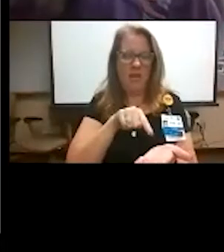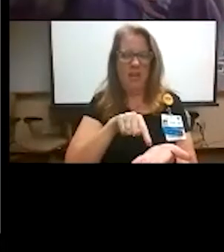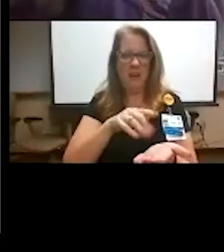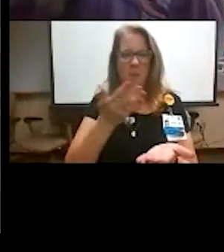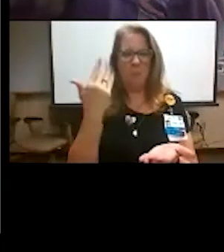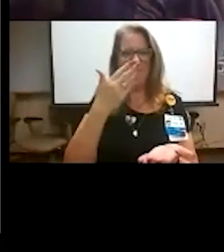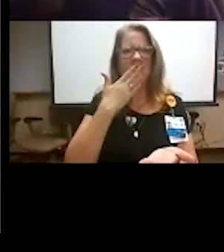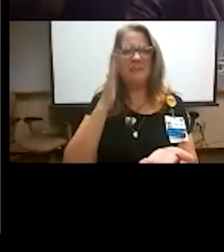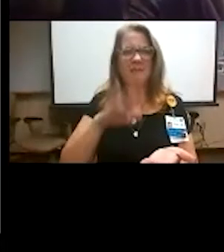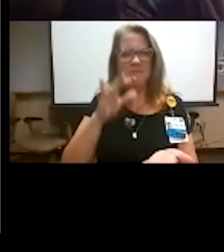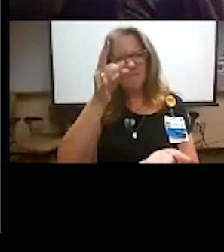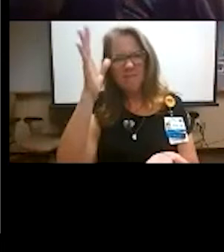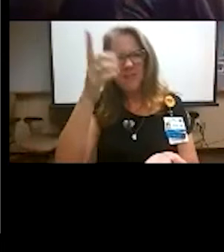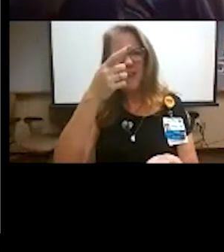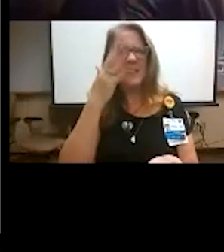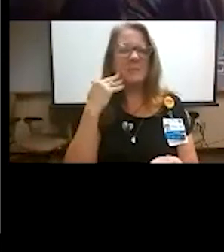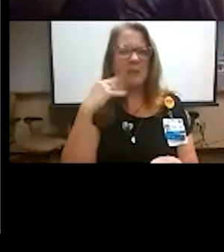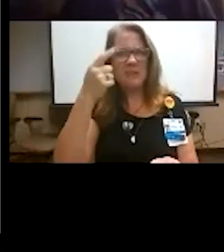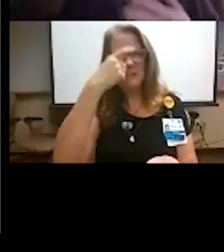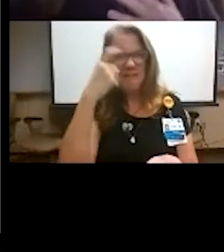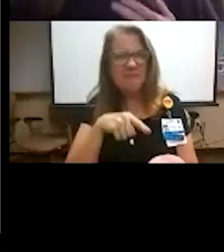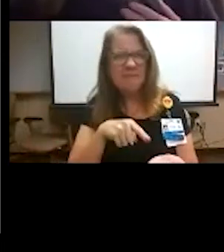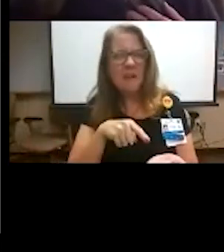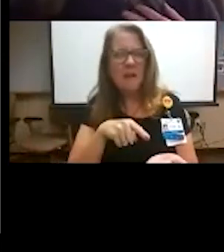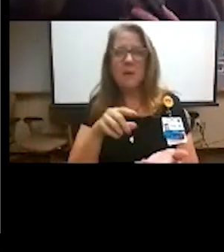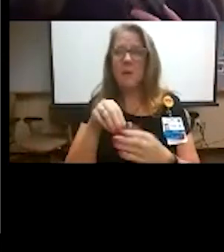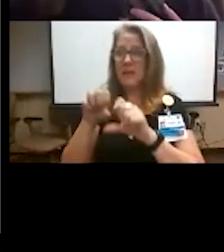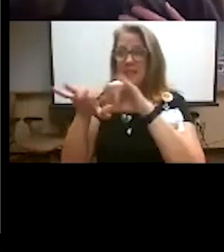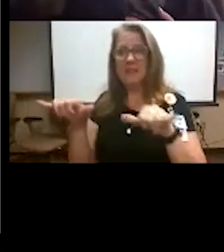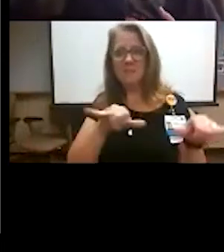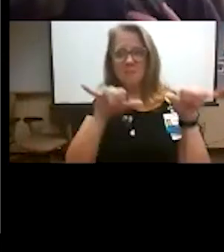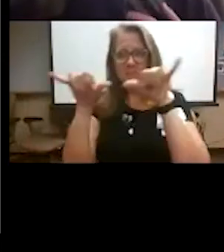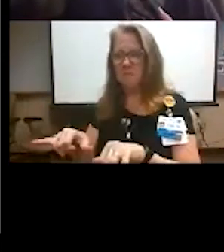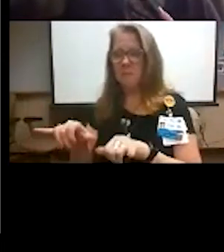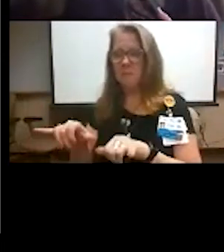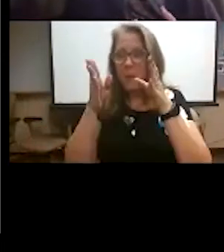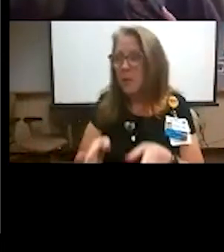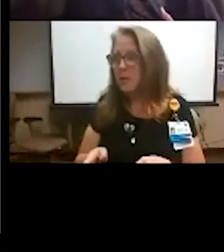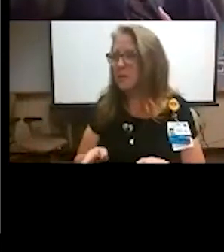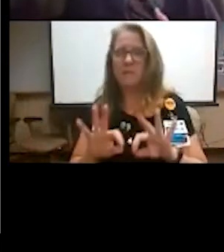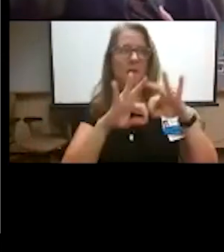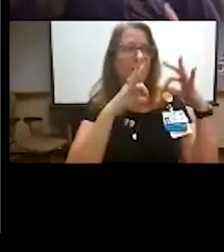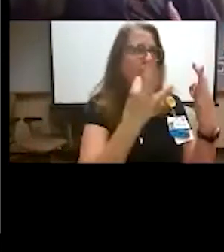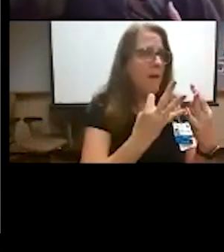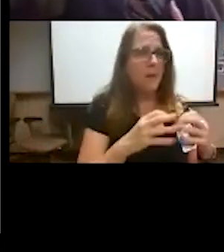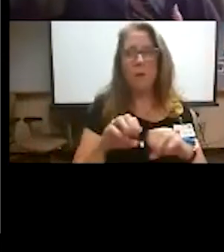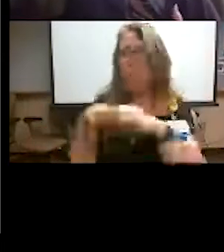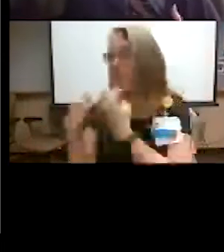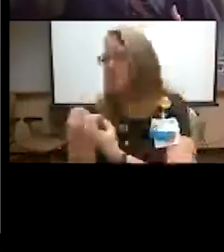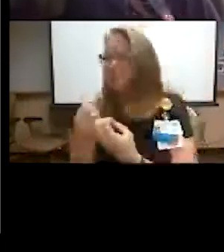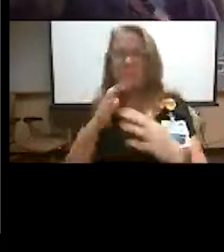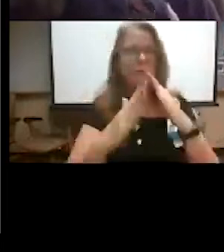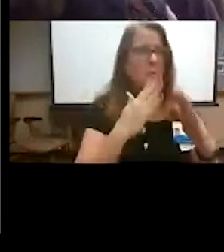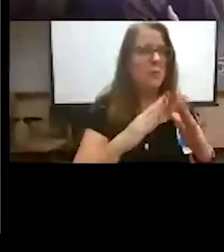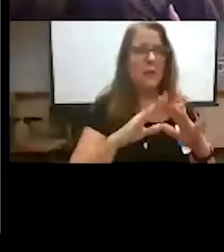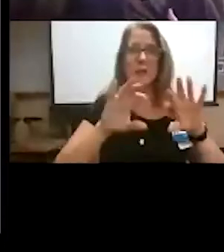experiences. So I've defined it as when a system, whether we're talking about a person, a family, an organization, a community, or a whole